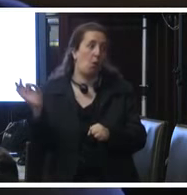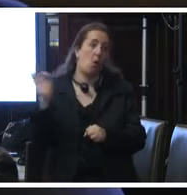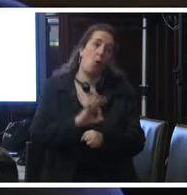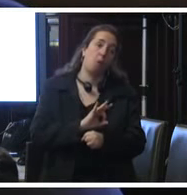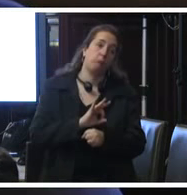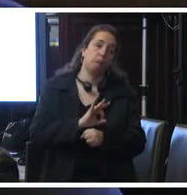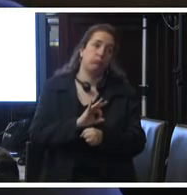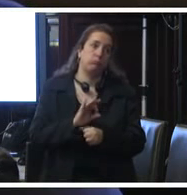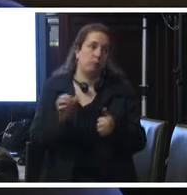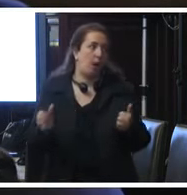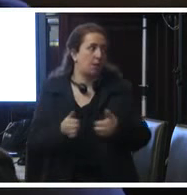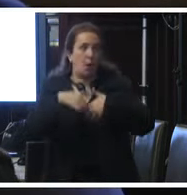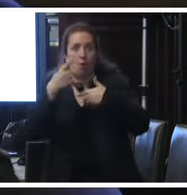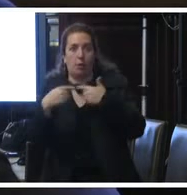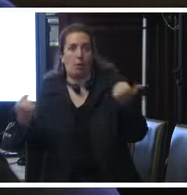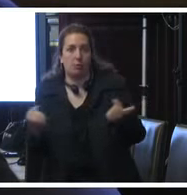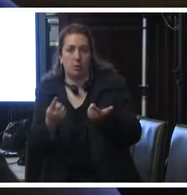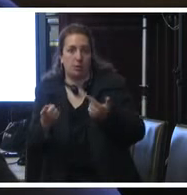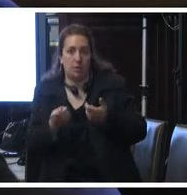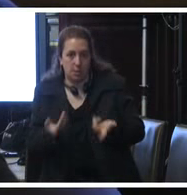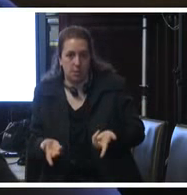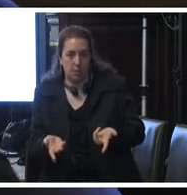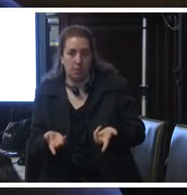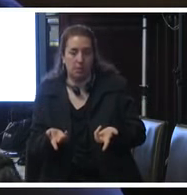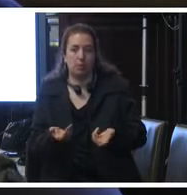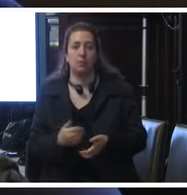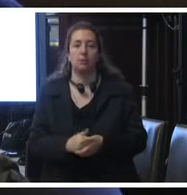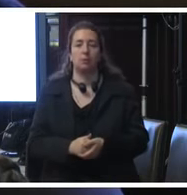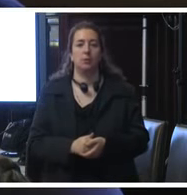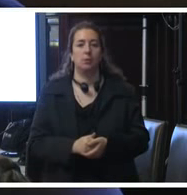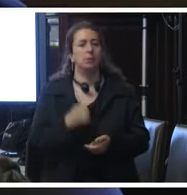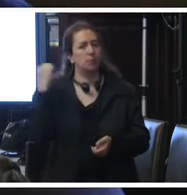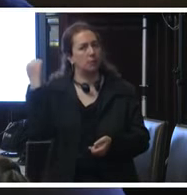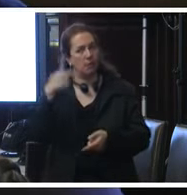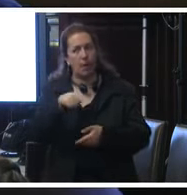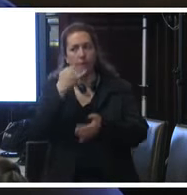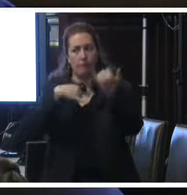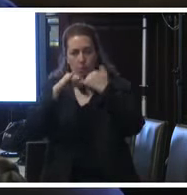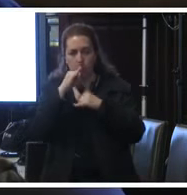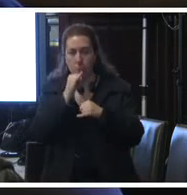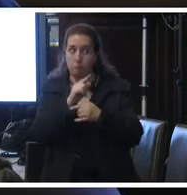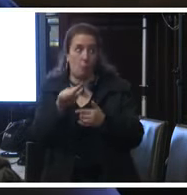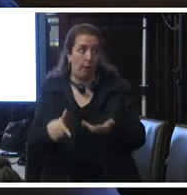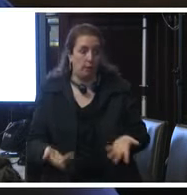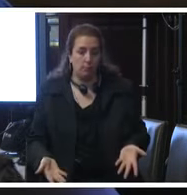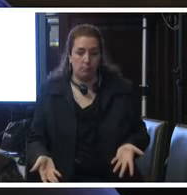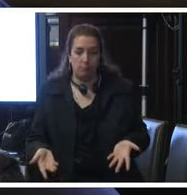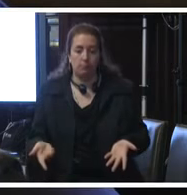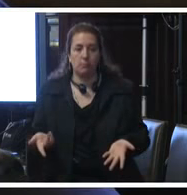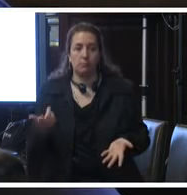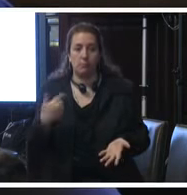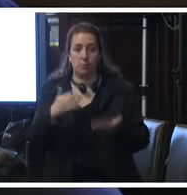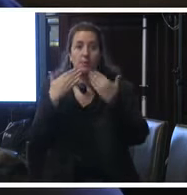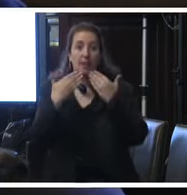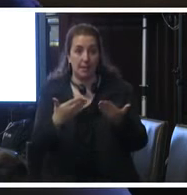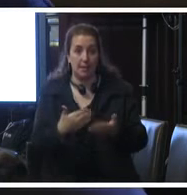year or adopt any other measures, because we're very worried to hear that. And really, we